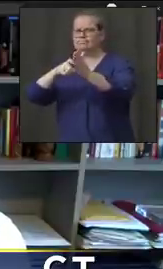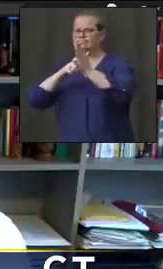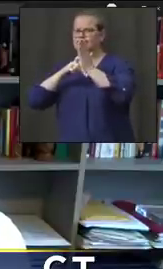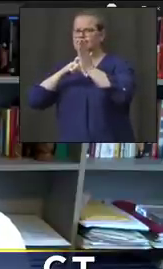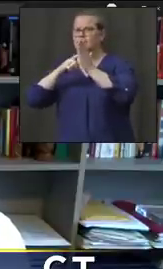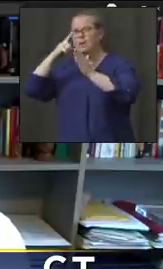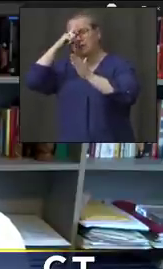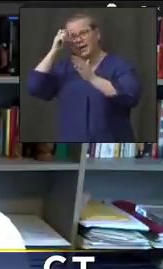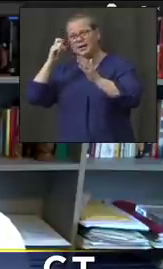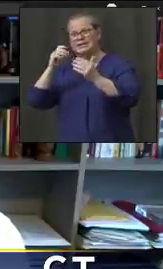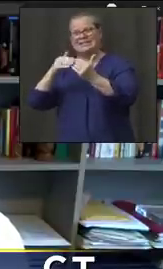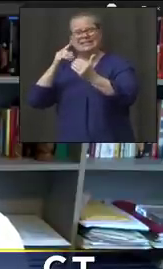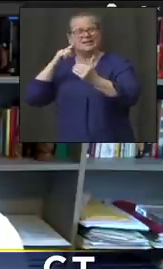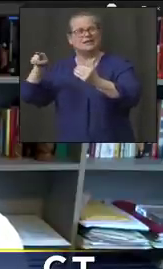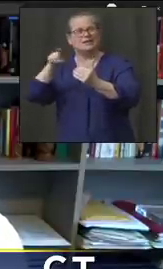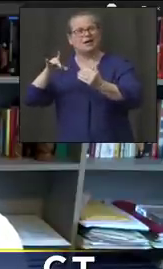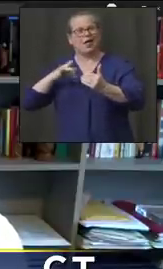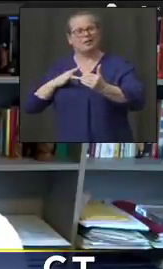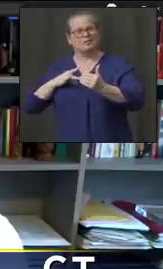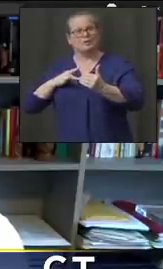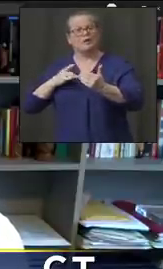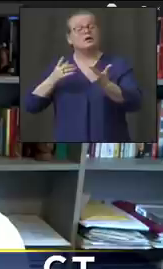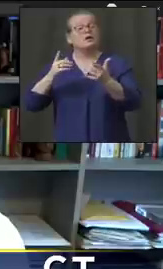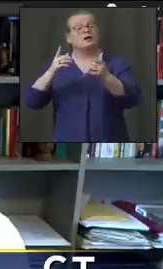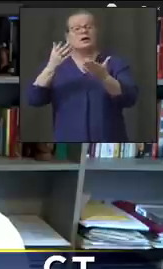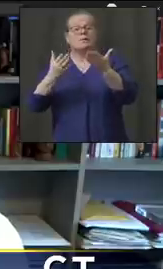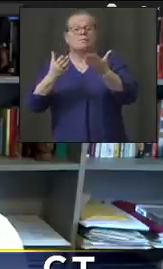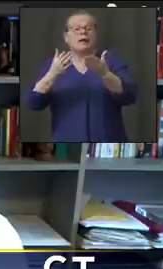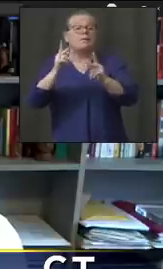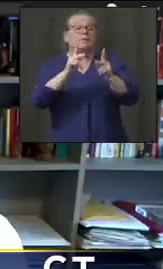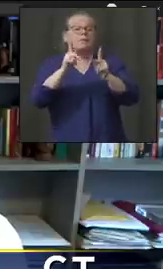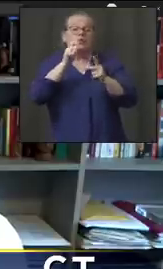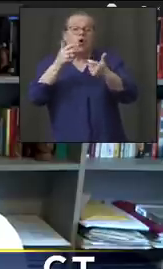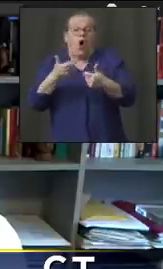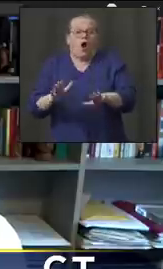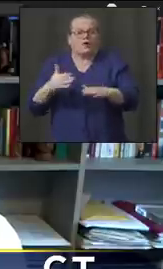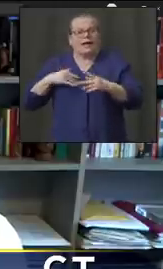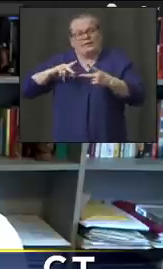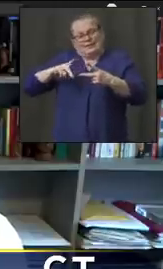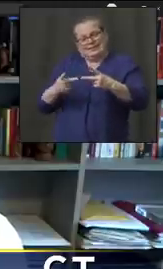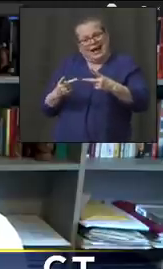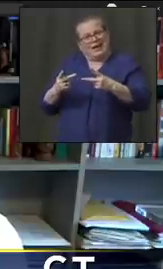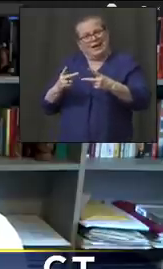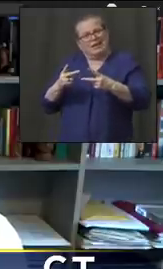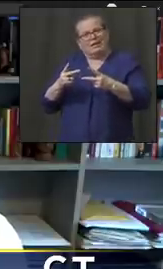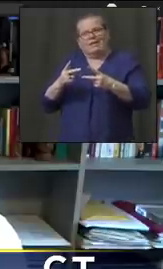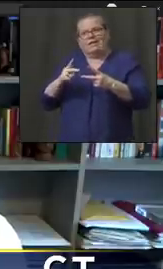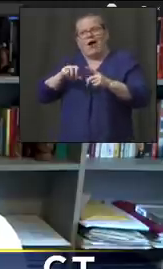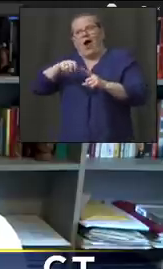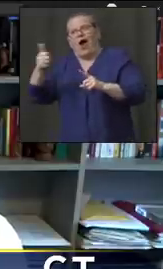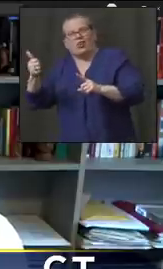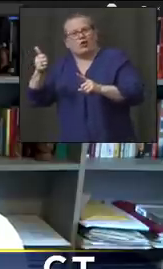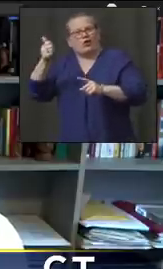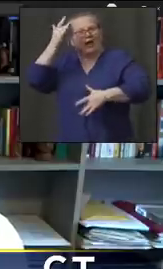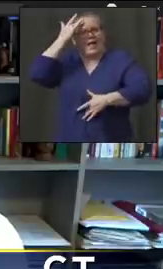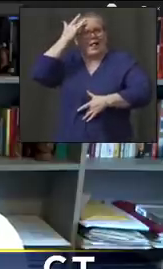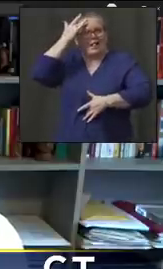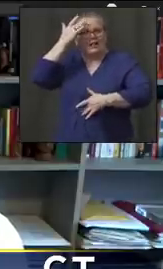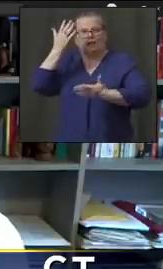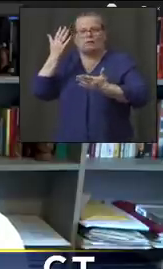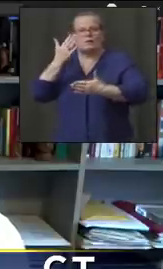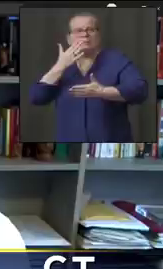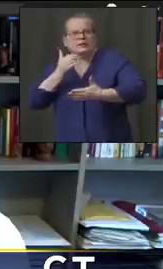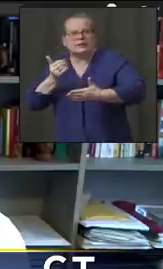other groups that are at risk, these are people who have comorbidities or have underlying medical conditions. They are also an important